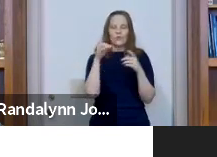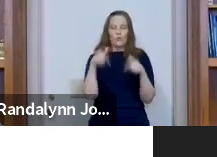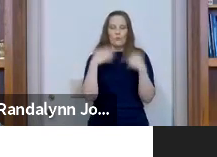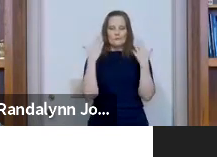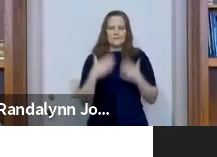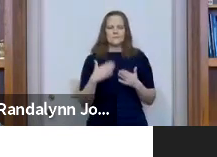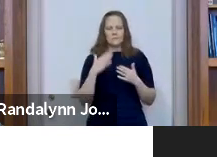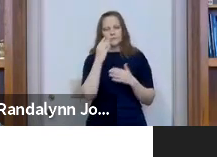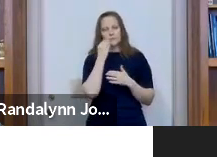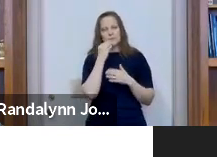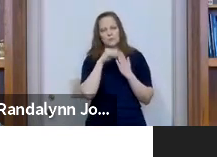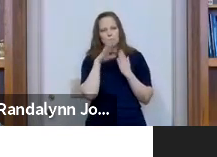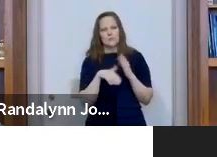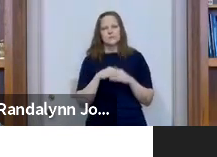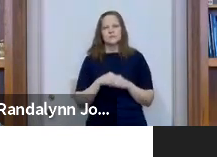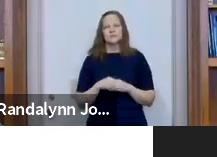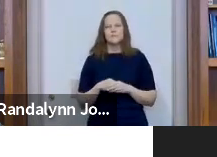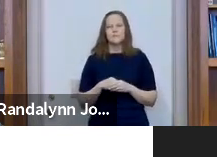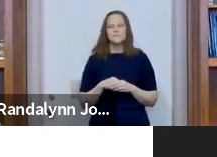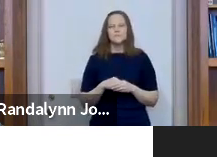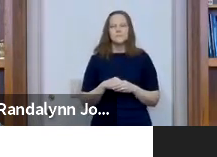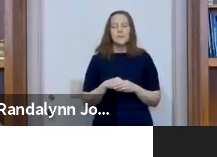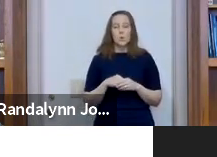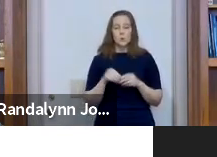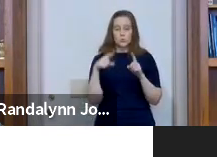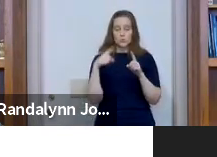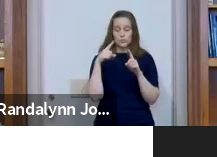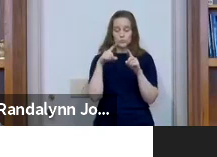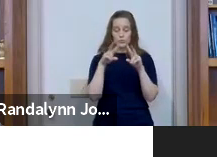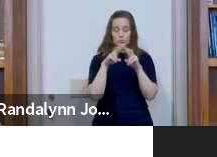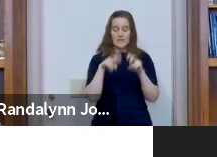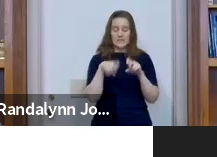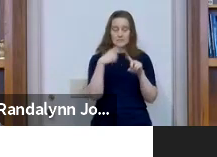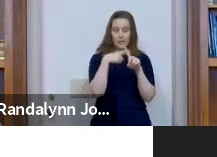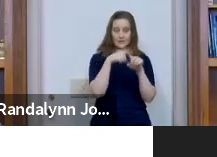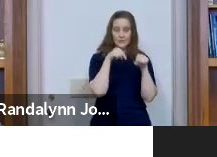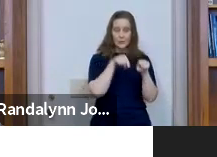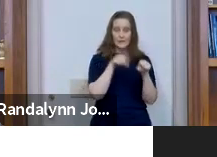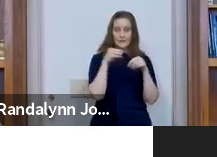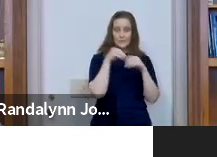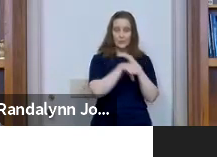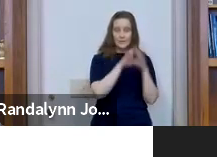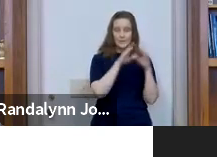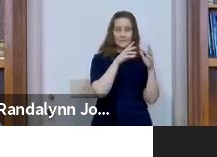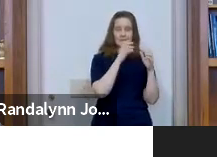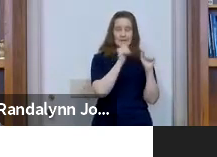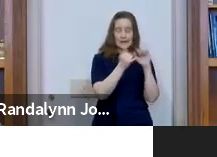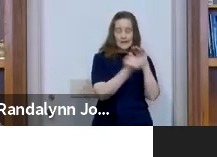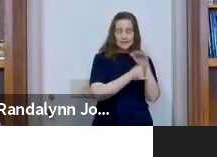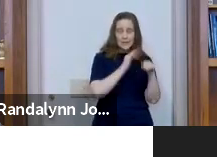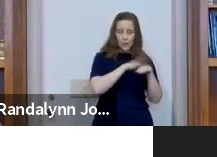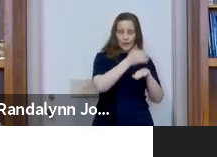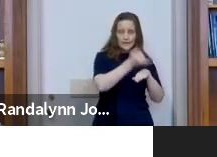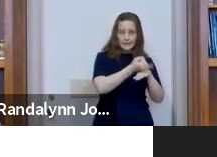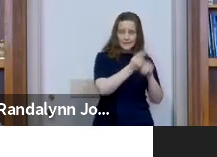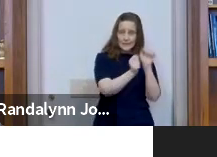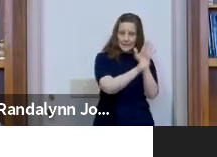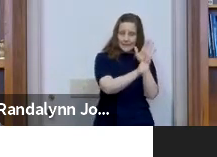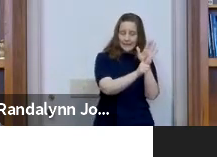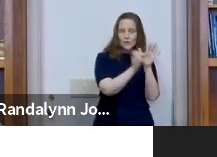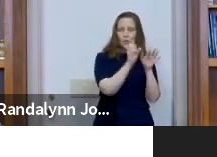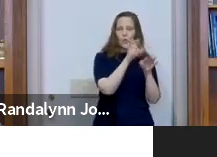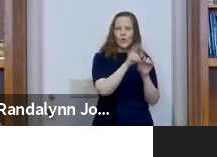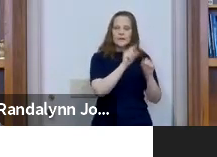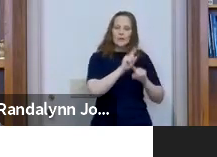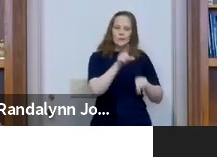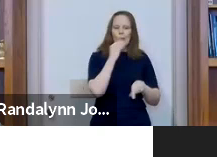students. Students who test positive during the move-in process will have the option to isolate on campus immediately, or they can